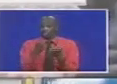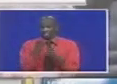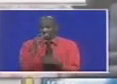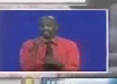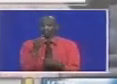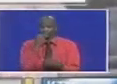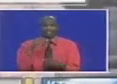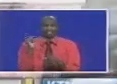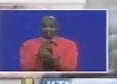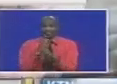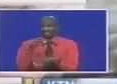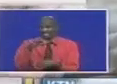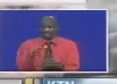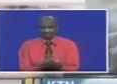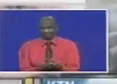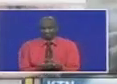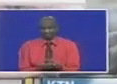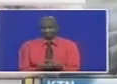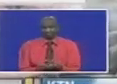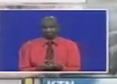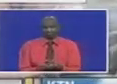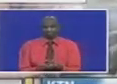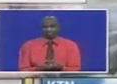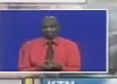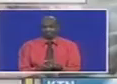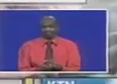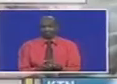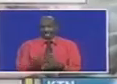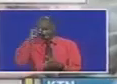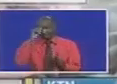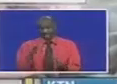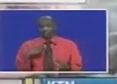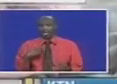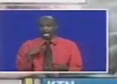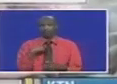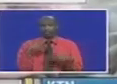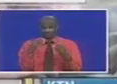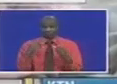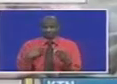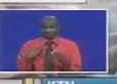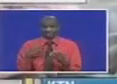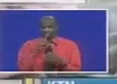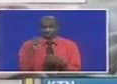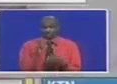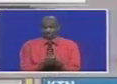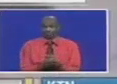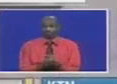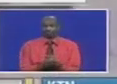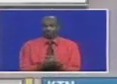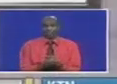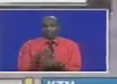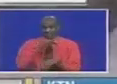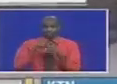areas. Mr. Governor, let's just put the question to the Principal Secretary. He can hear you